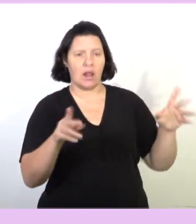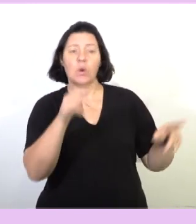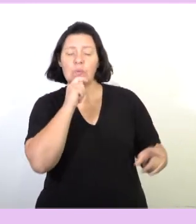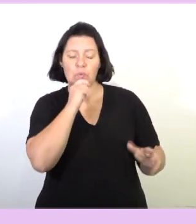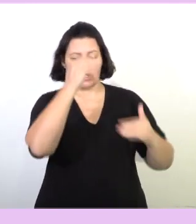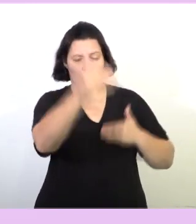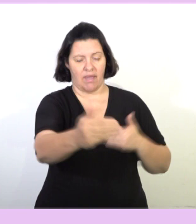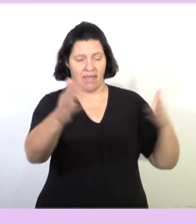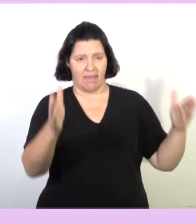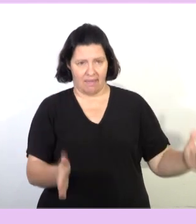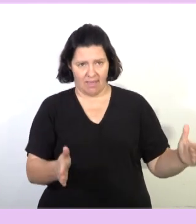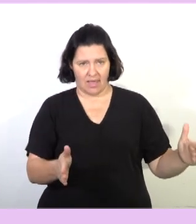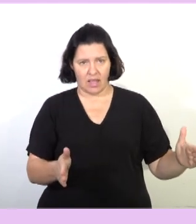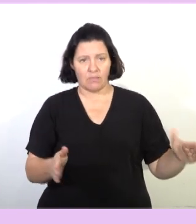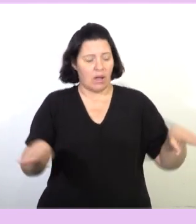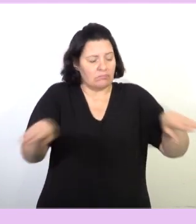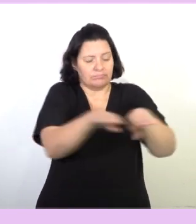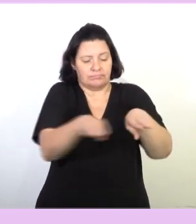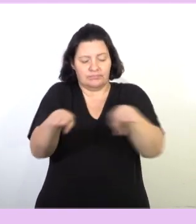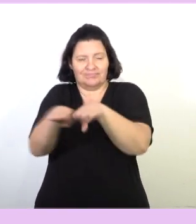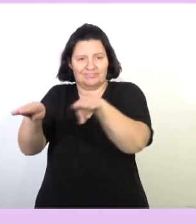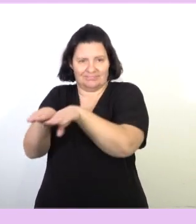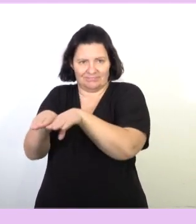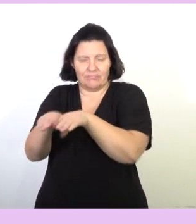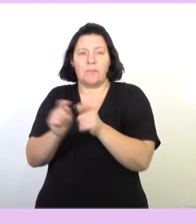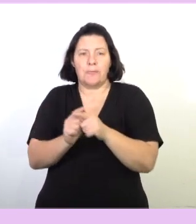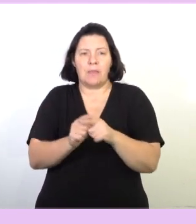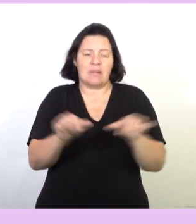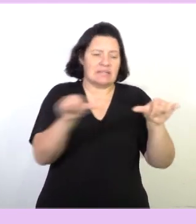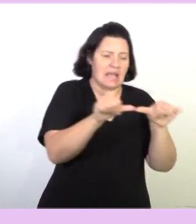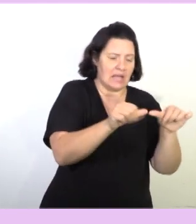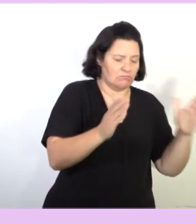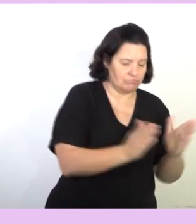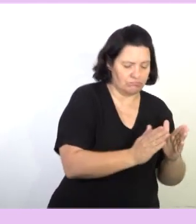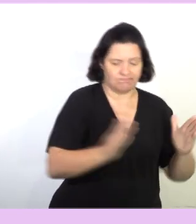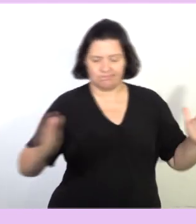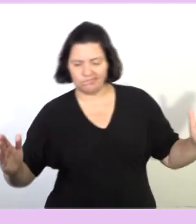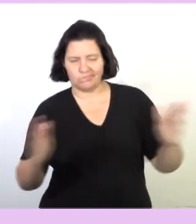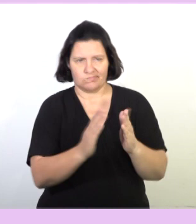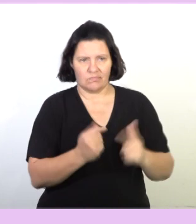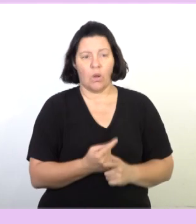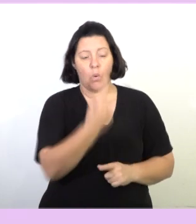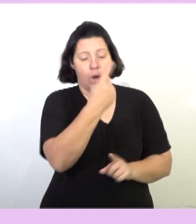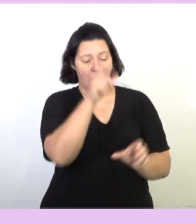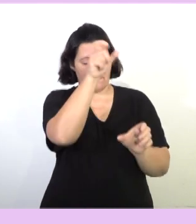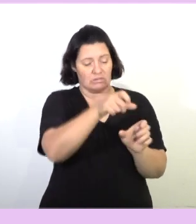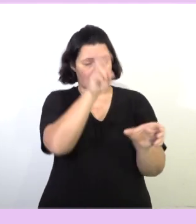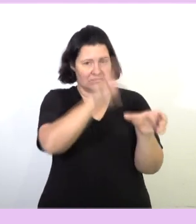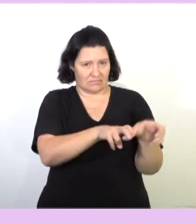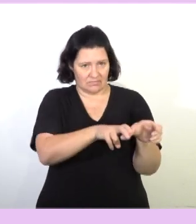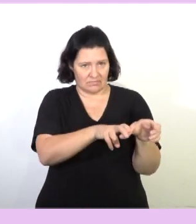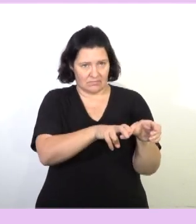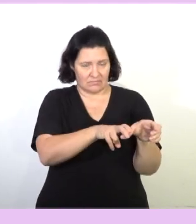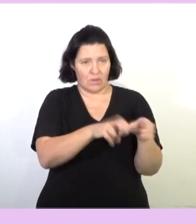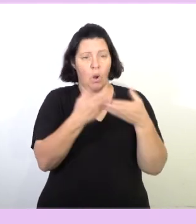square tables, which she puts together to form tables of different sizes. One guest can be seated